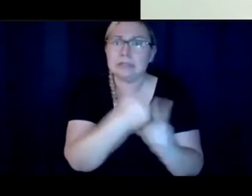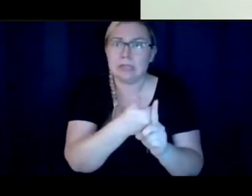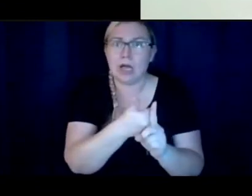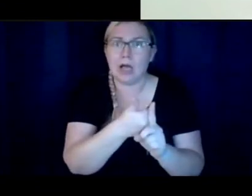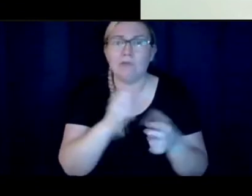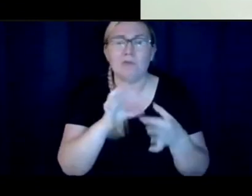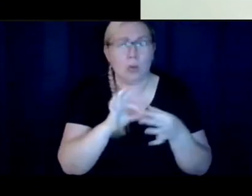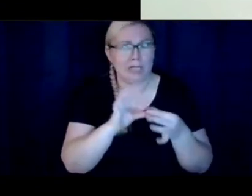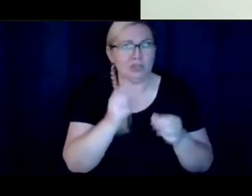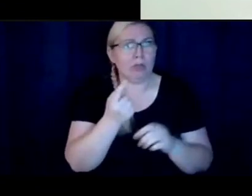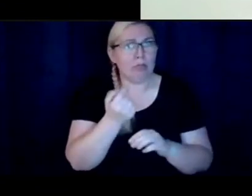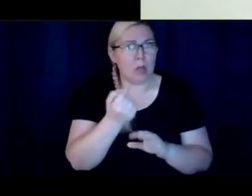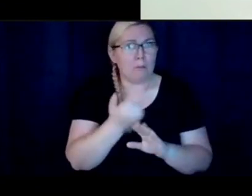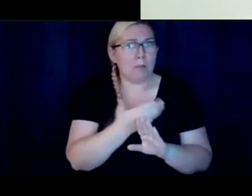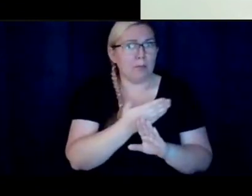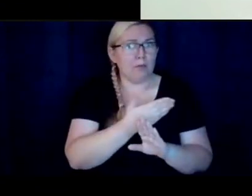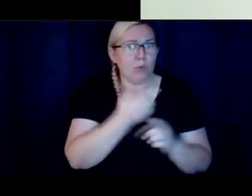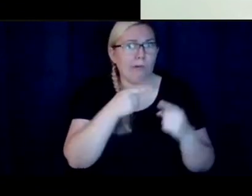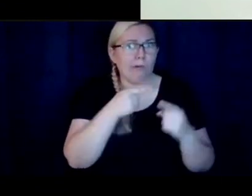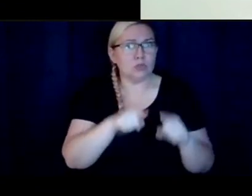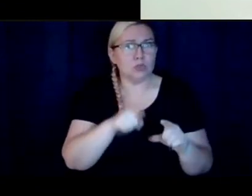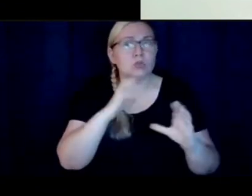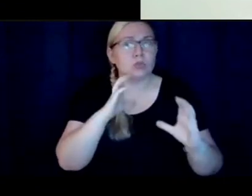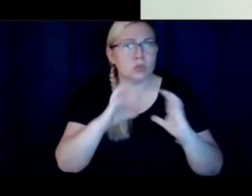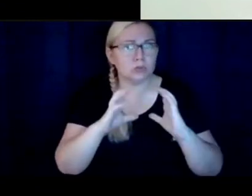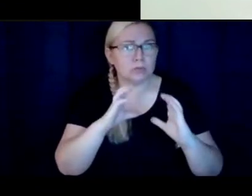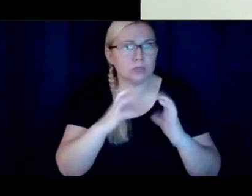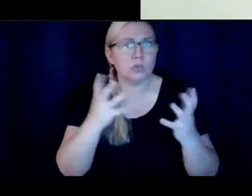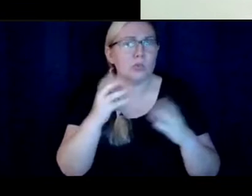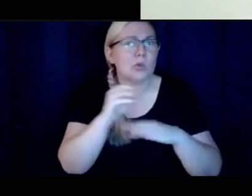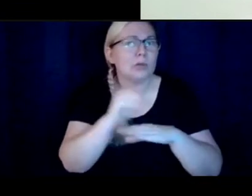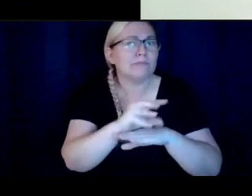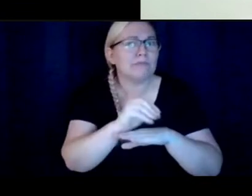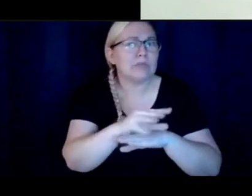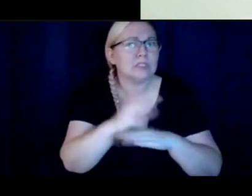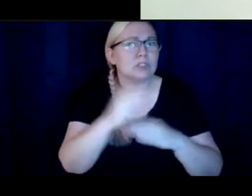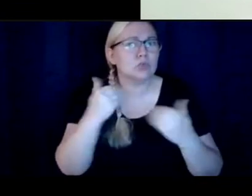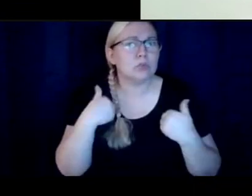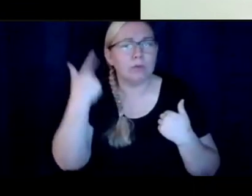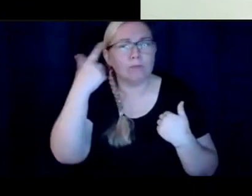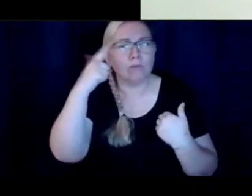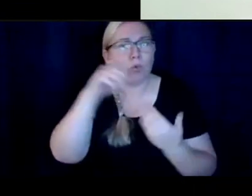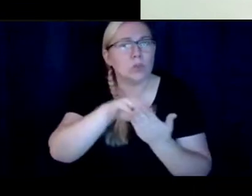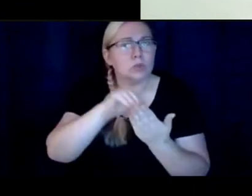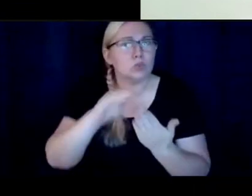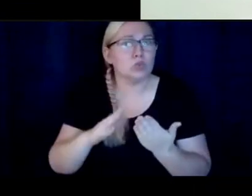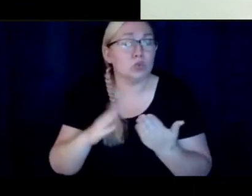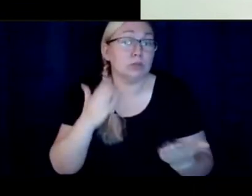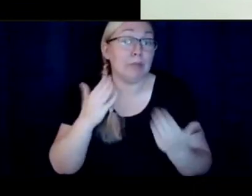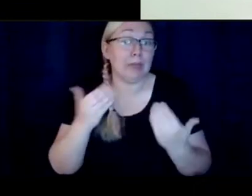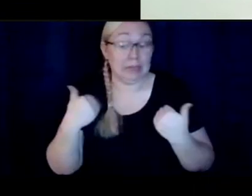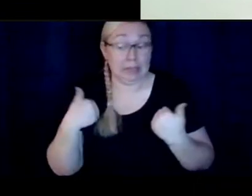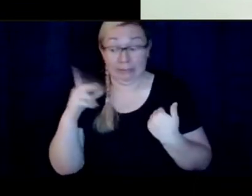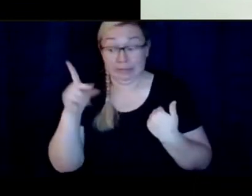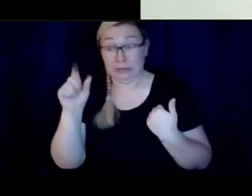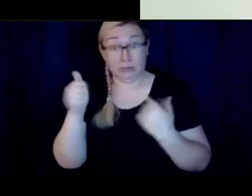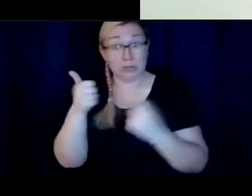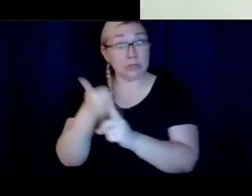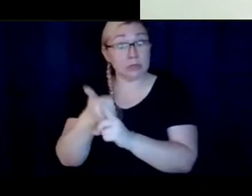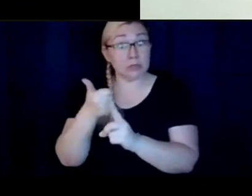mentioned this earlier in the conversation, but what advice do you have for students, maybe who have